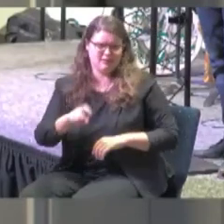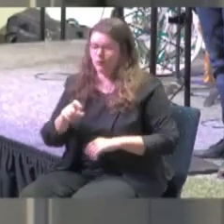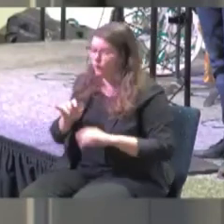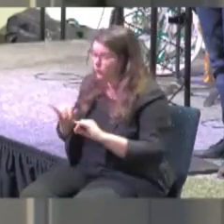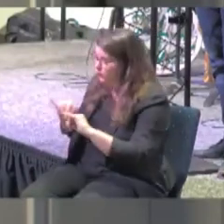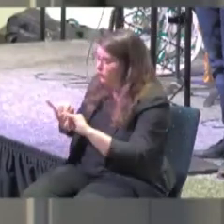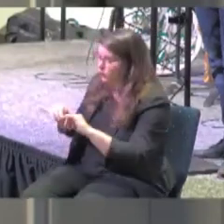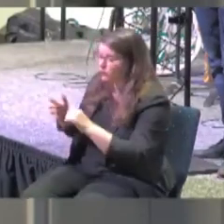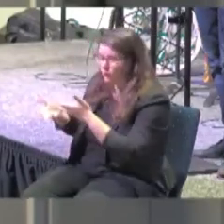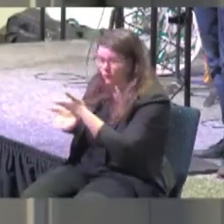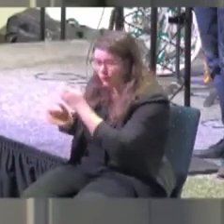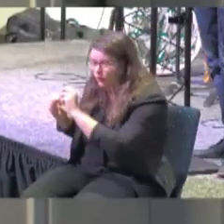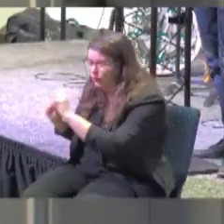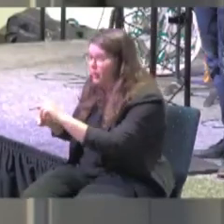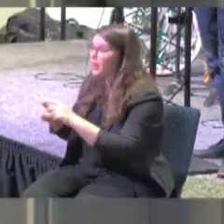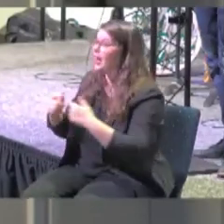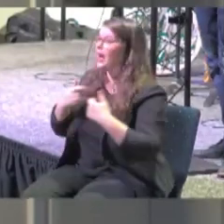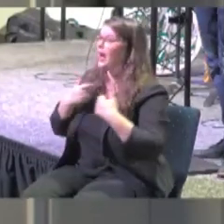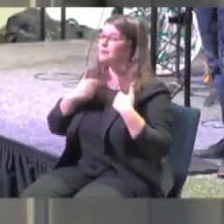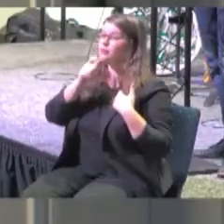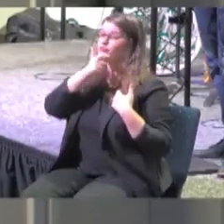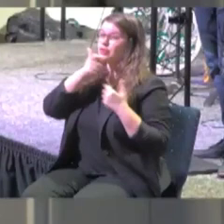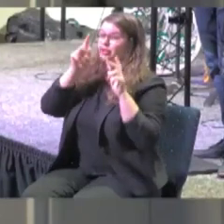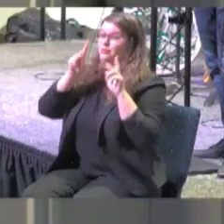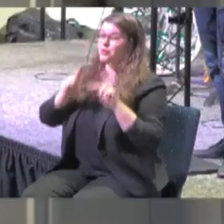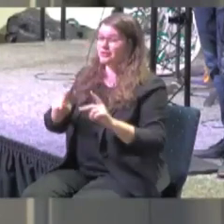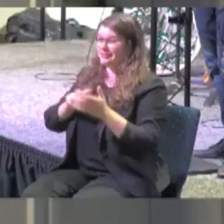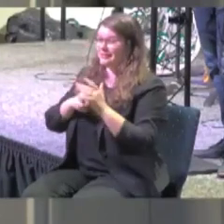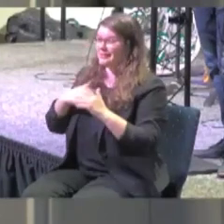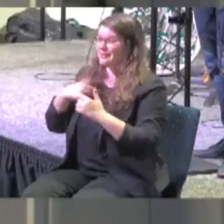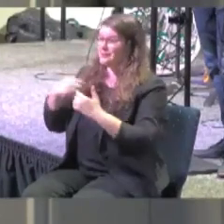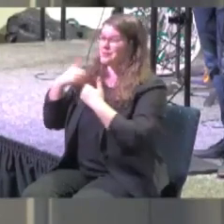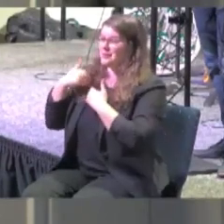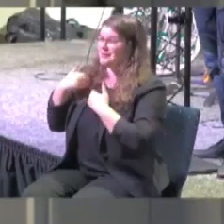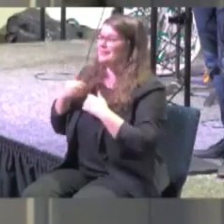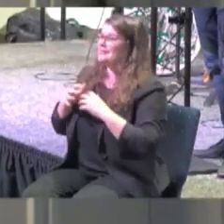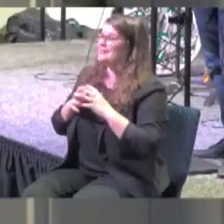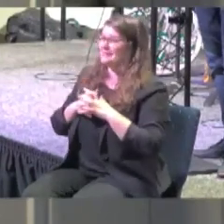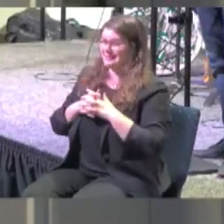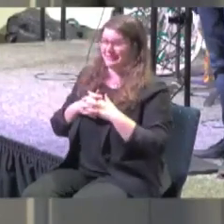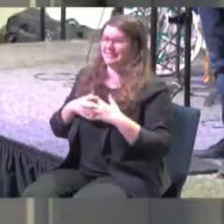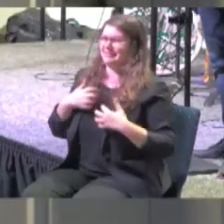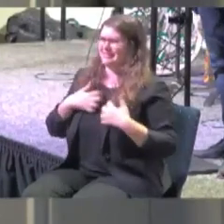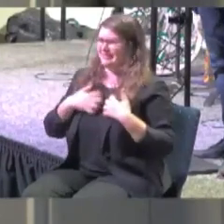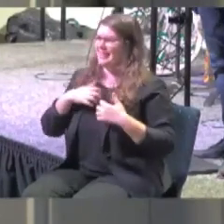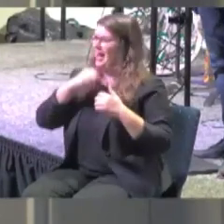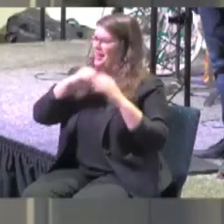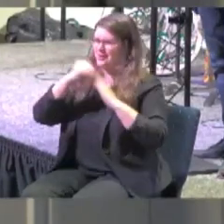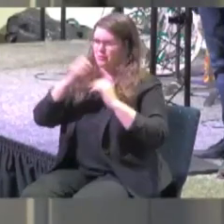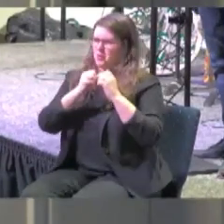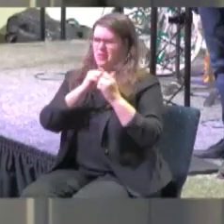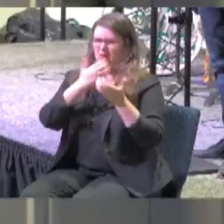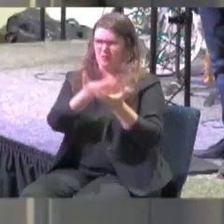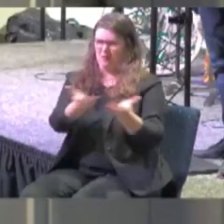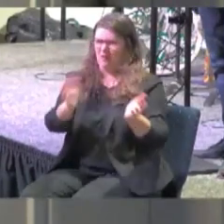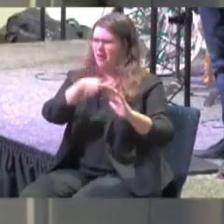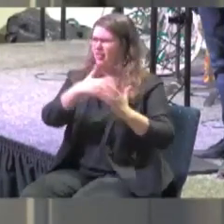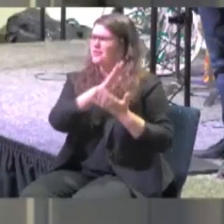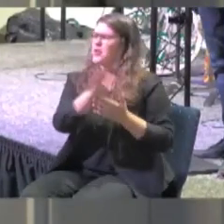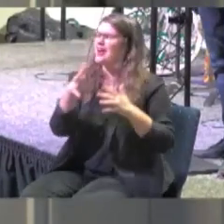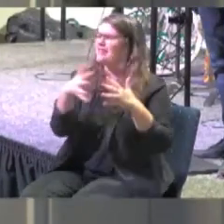course, I am obliged as a British person to feel uncomfortable with all the American Bible translations that I use, if you don't